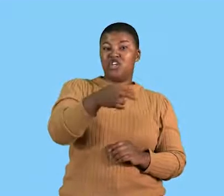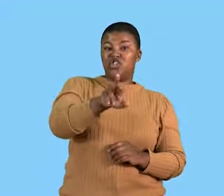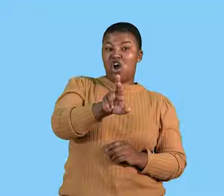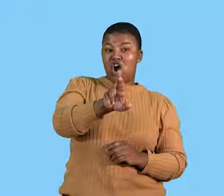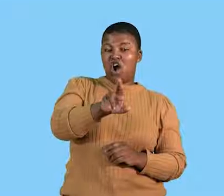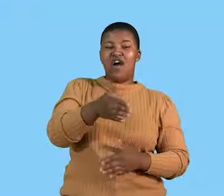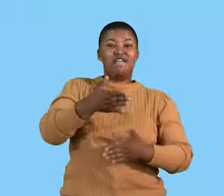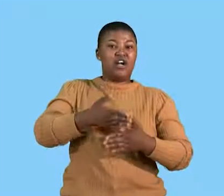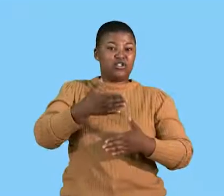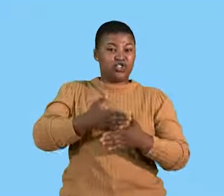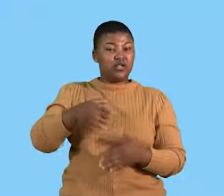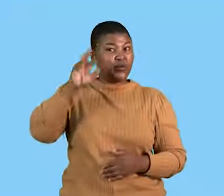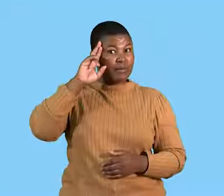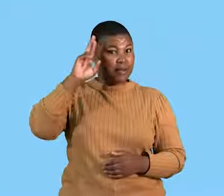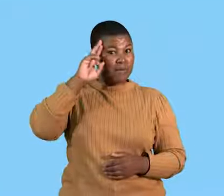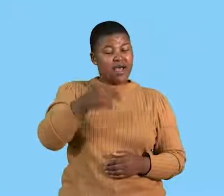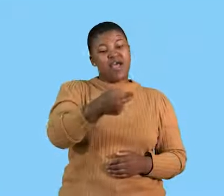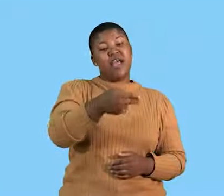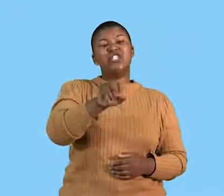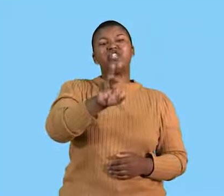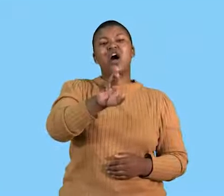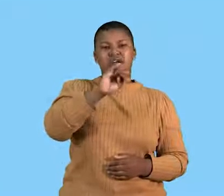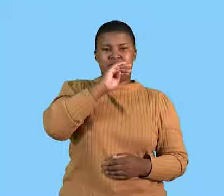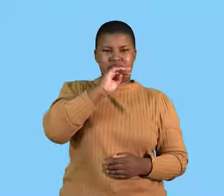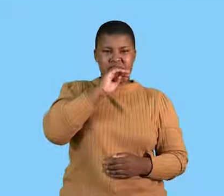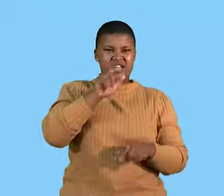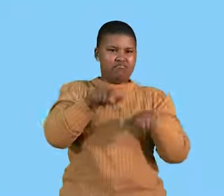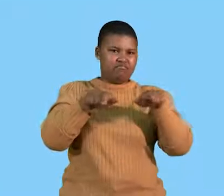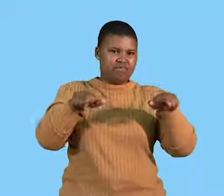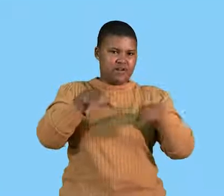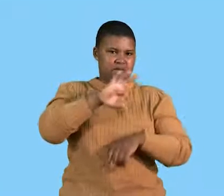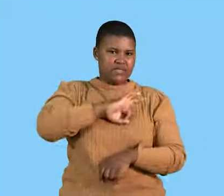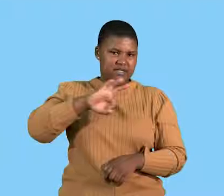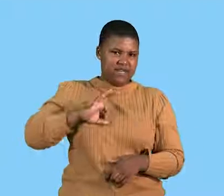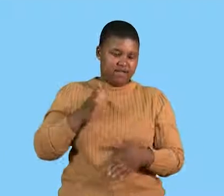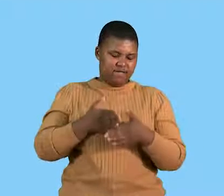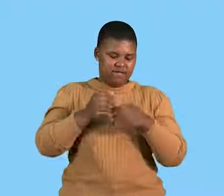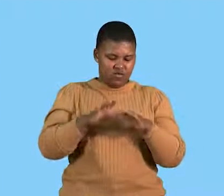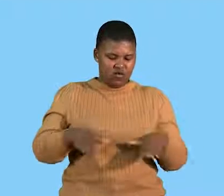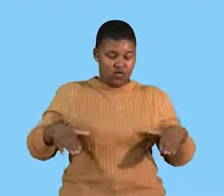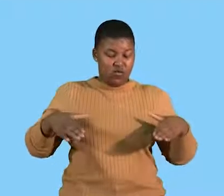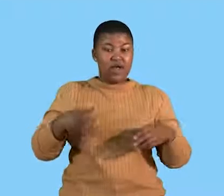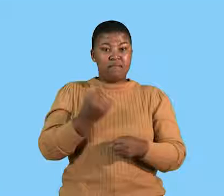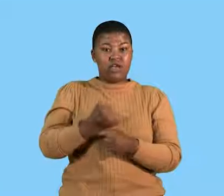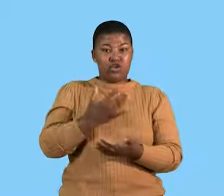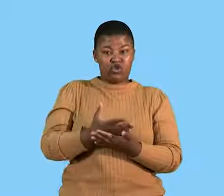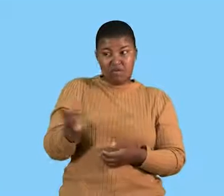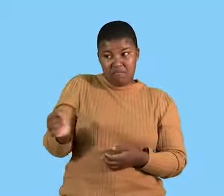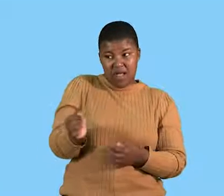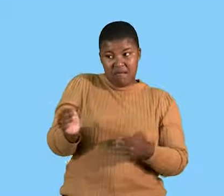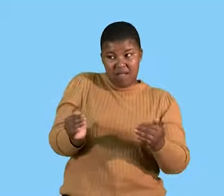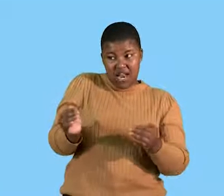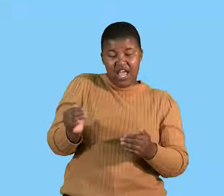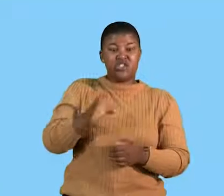resource function, remember, our human resources are our employees, so their responsibility is to attract and manage